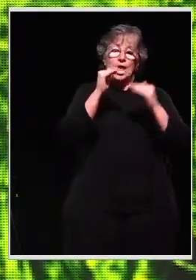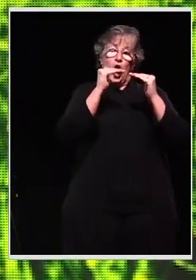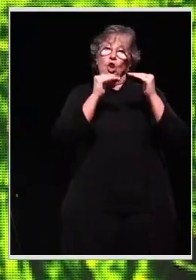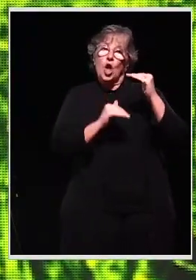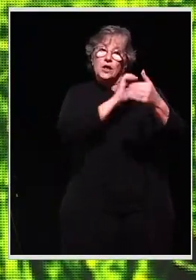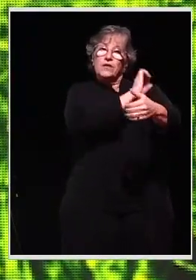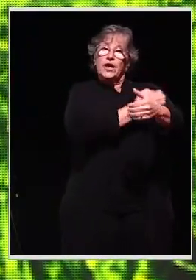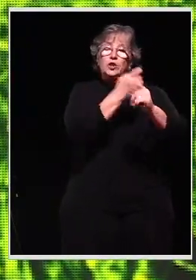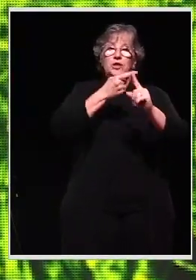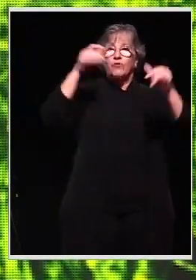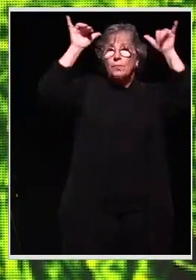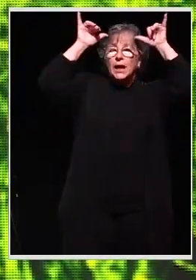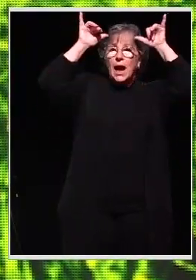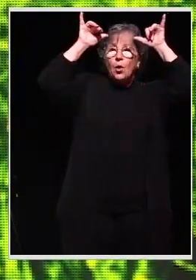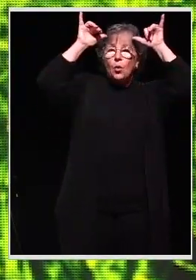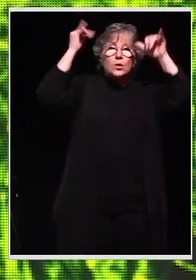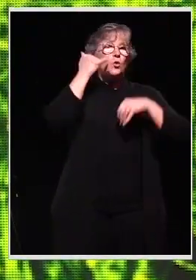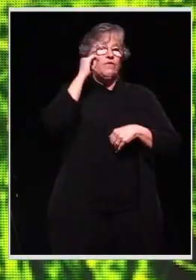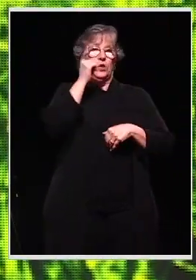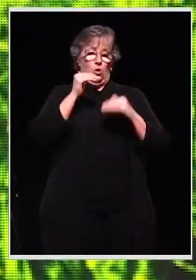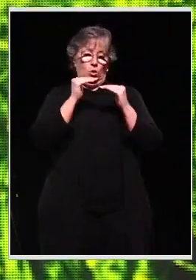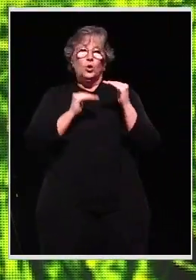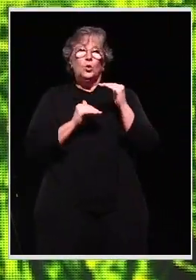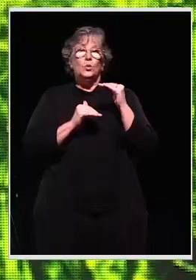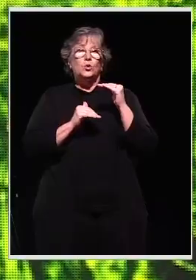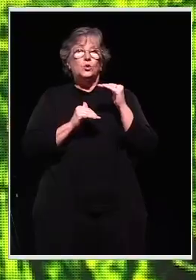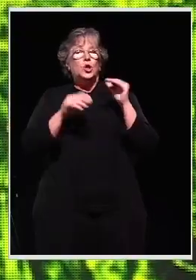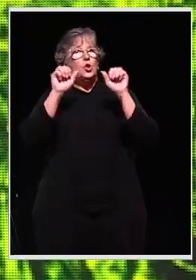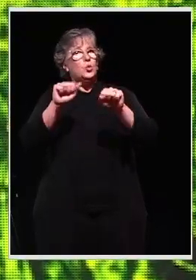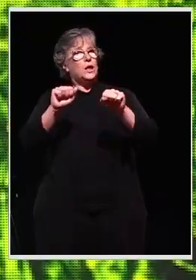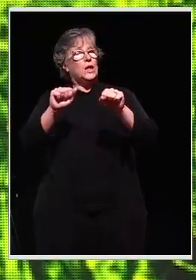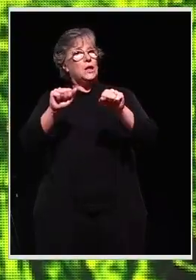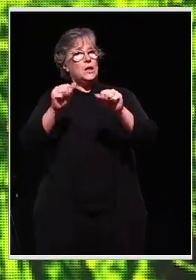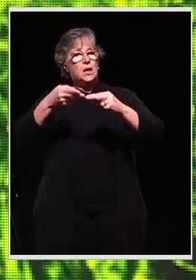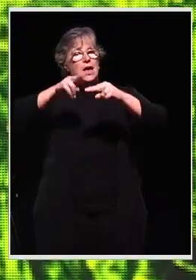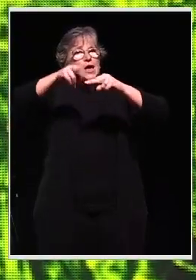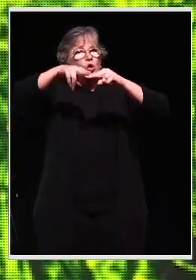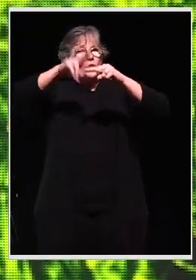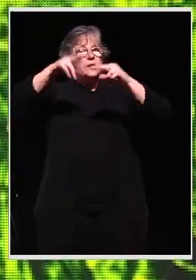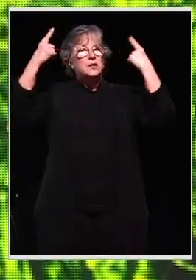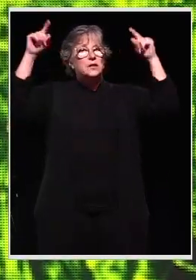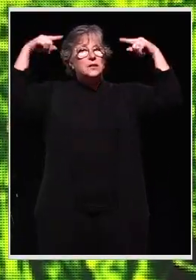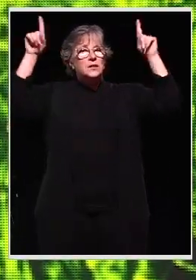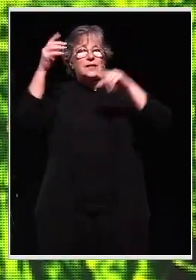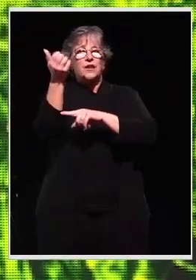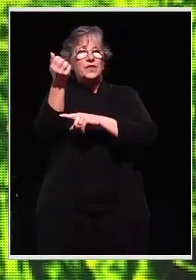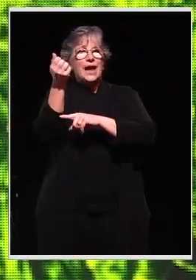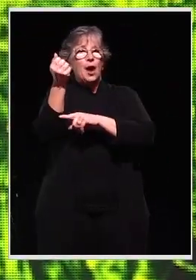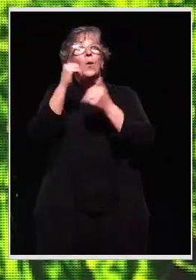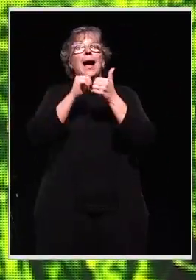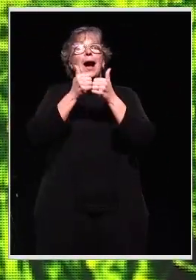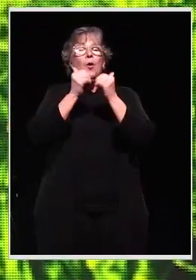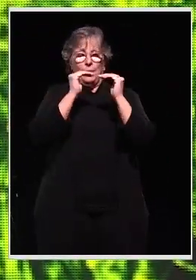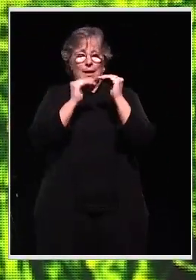lose that energy? Well, you could get 12% perhaps of an efficiency gain by cutting methane emissions. So now profit goes